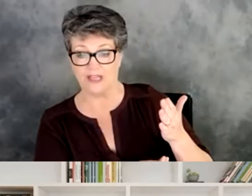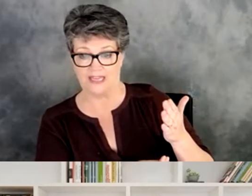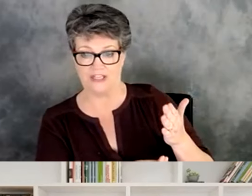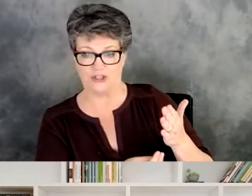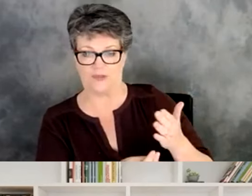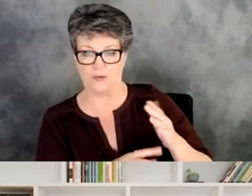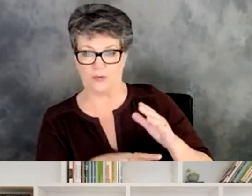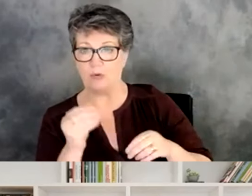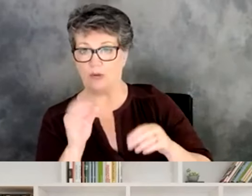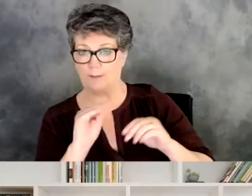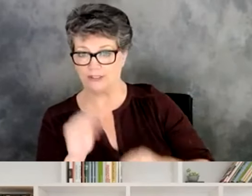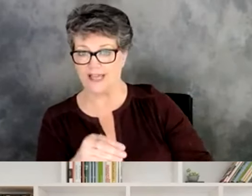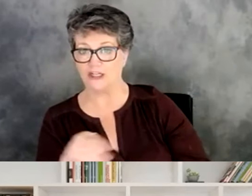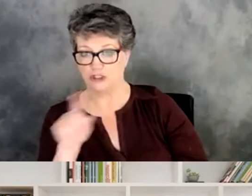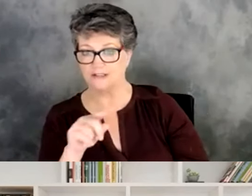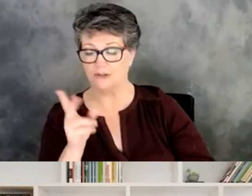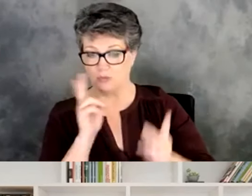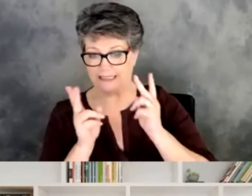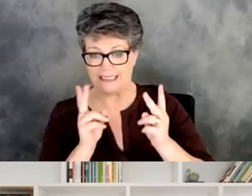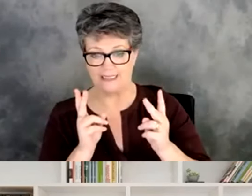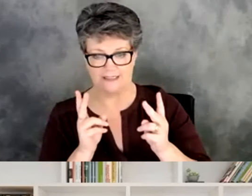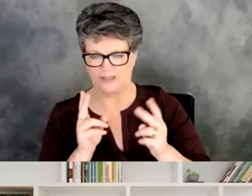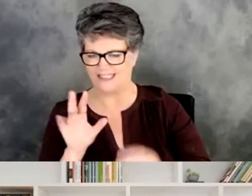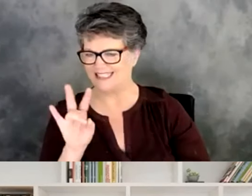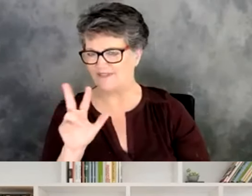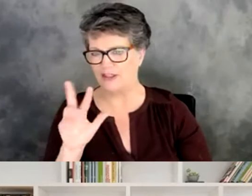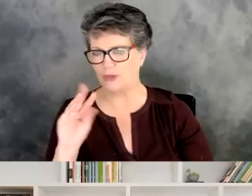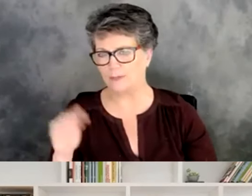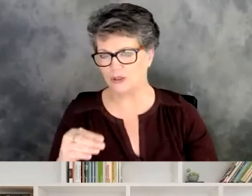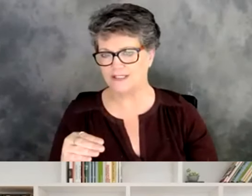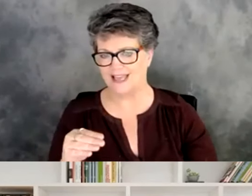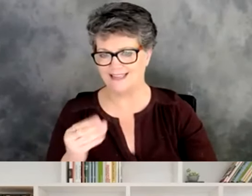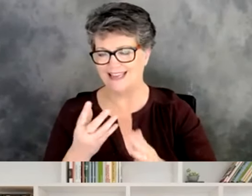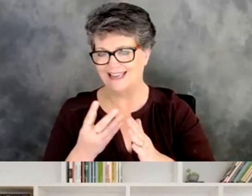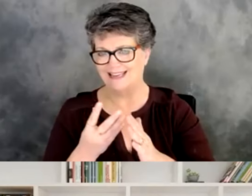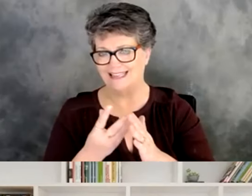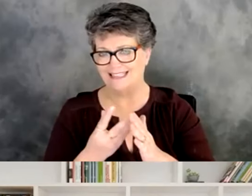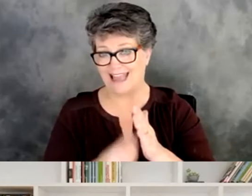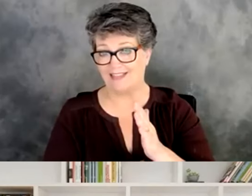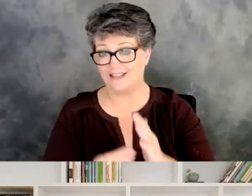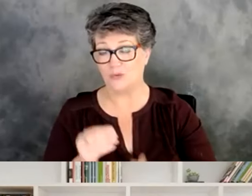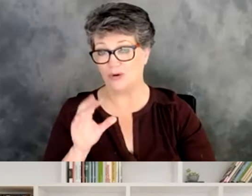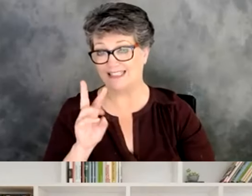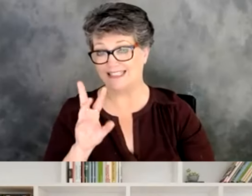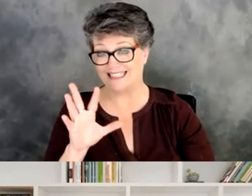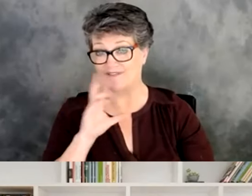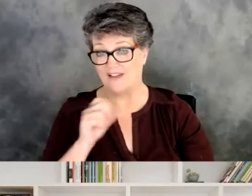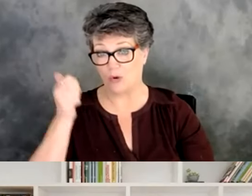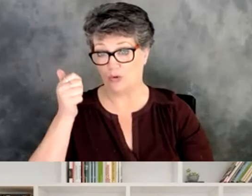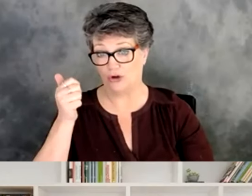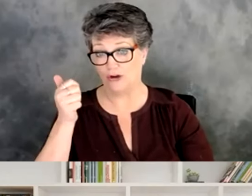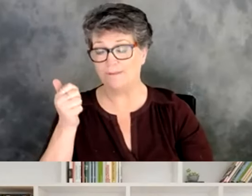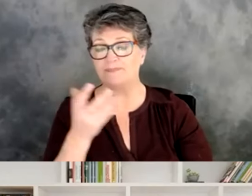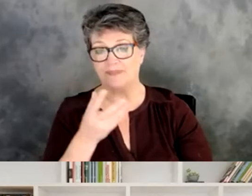percentages of, you know, we can see it was 73% deaths for 65 and older. And then we can see the